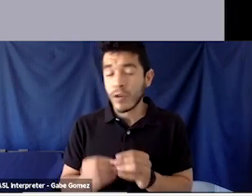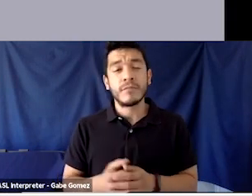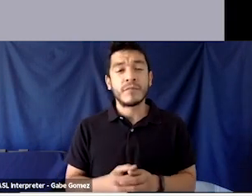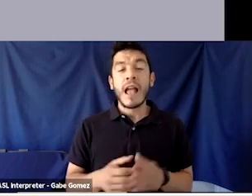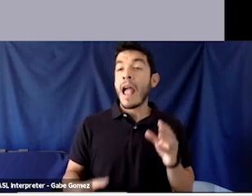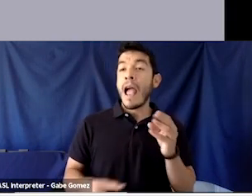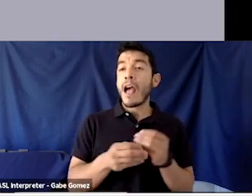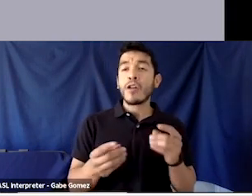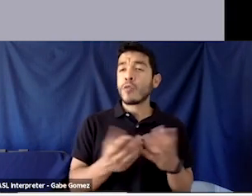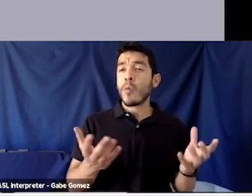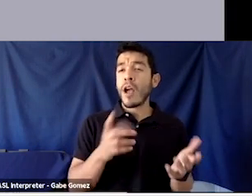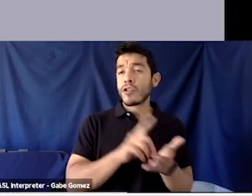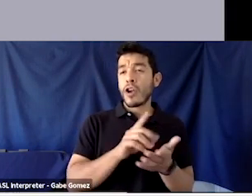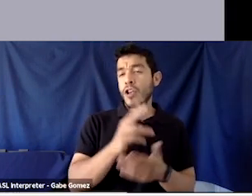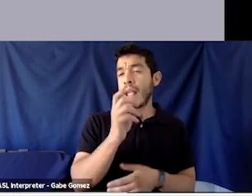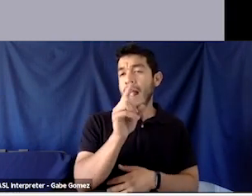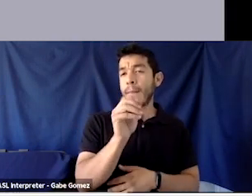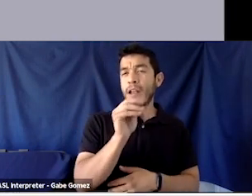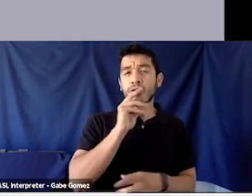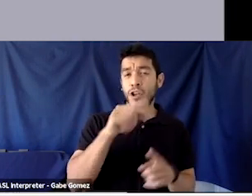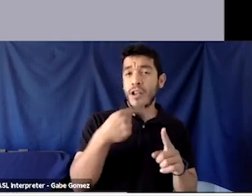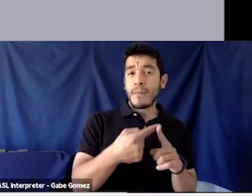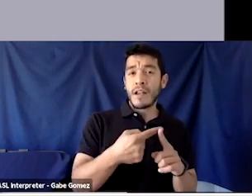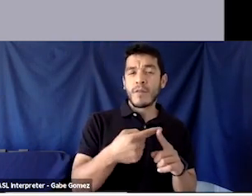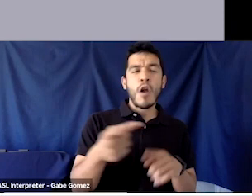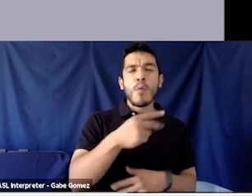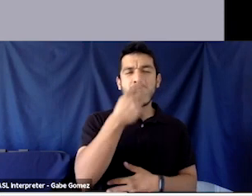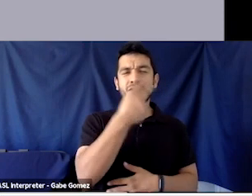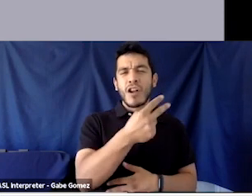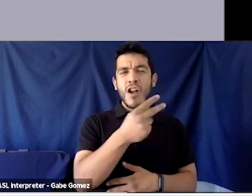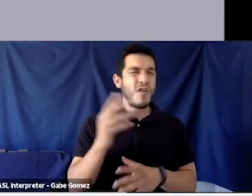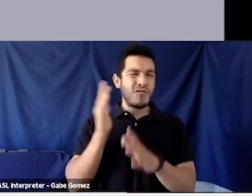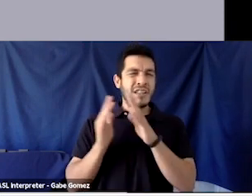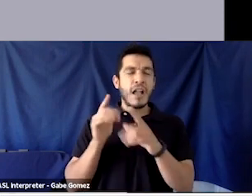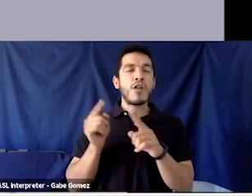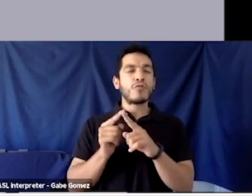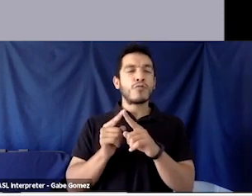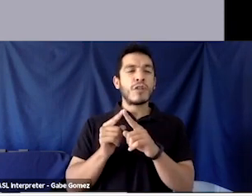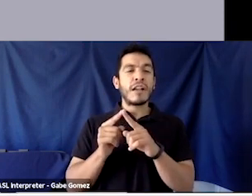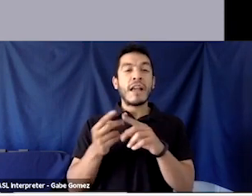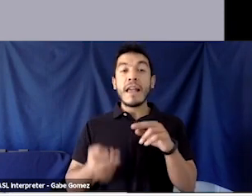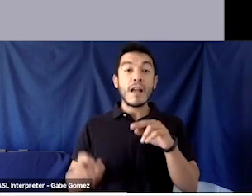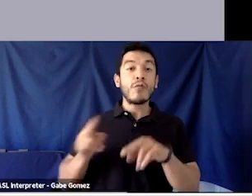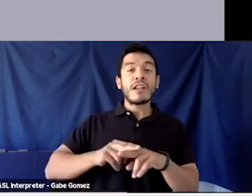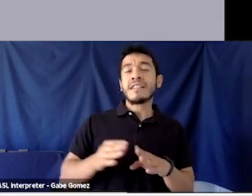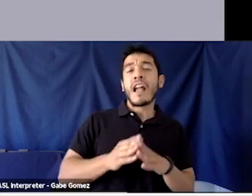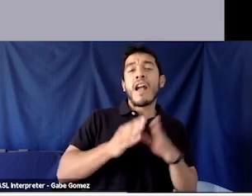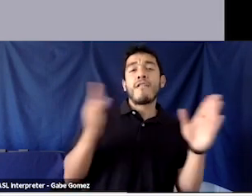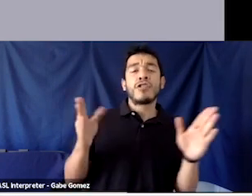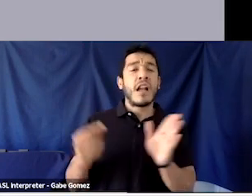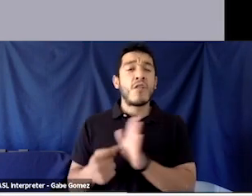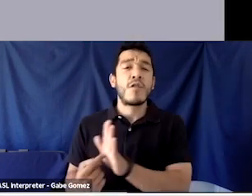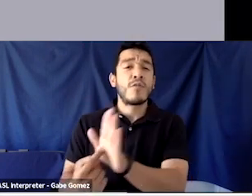talking about. So we see these efforts recently to increase diversity and representation for